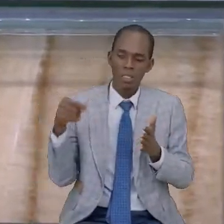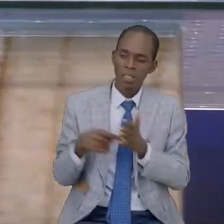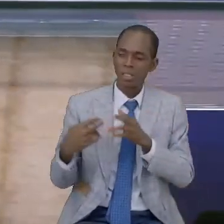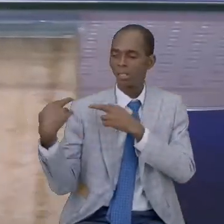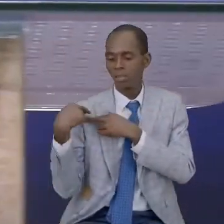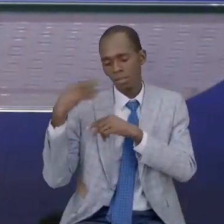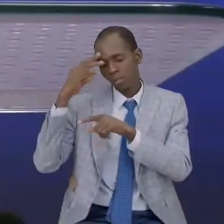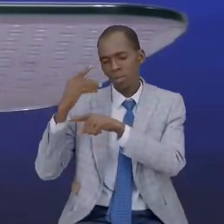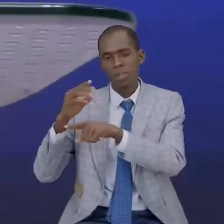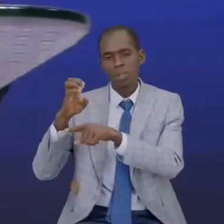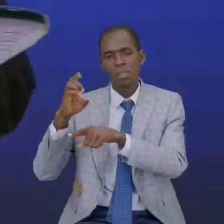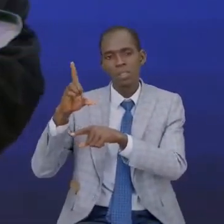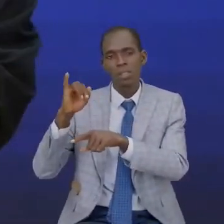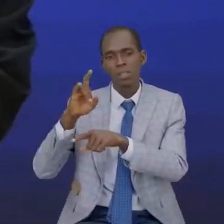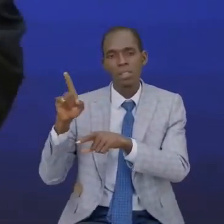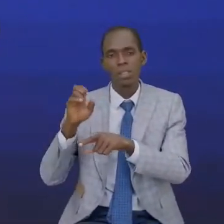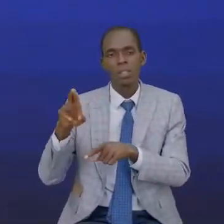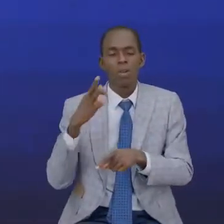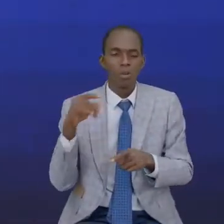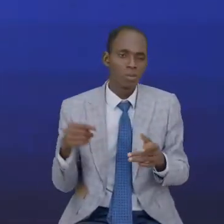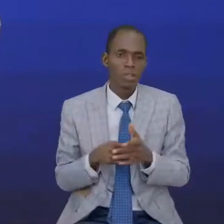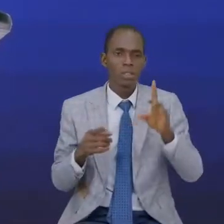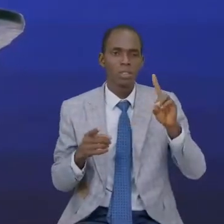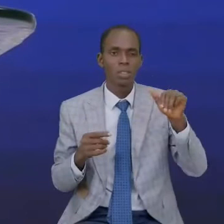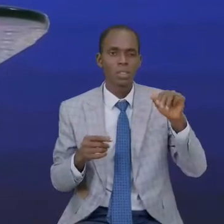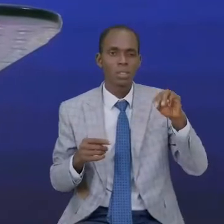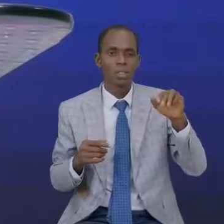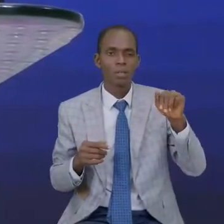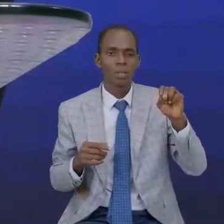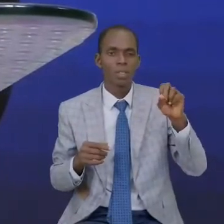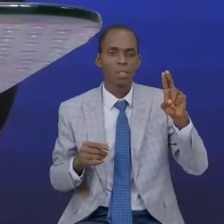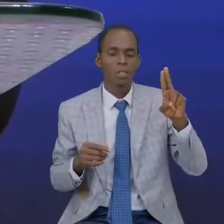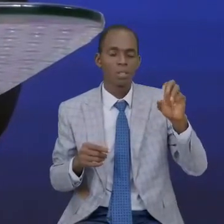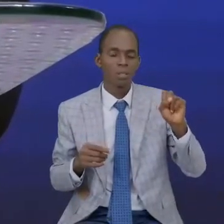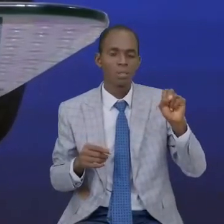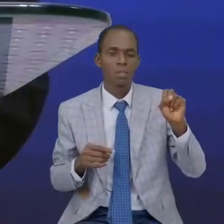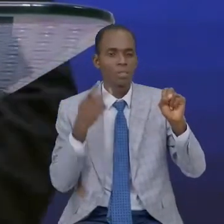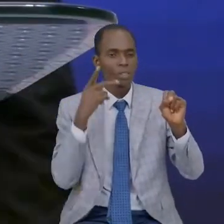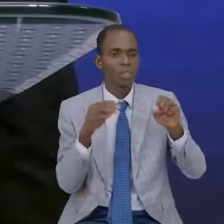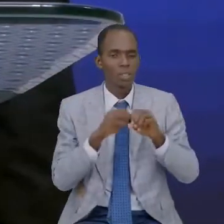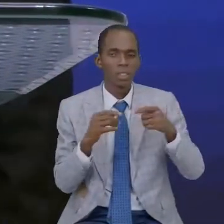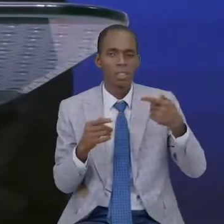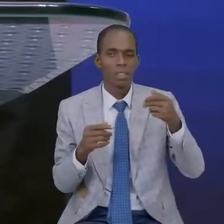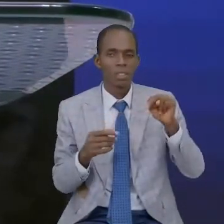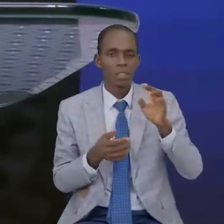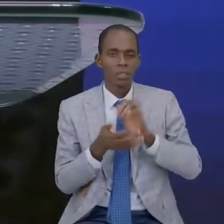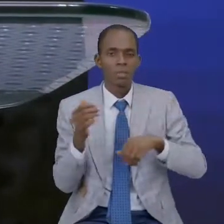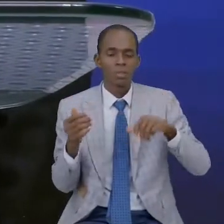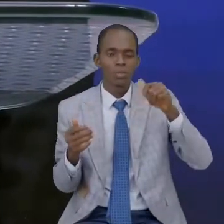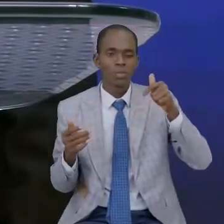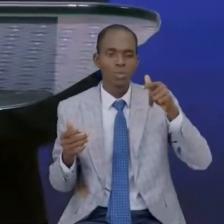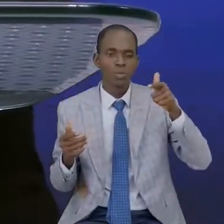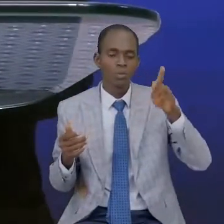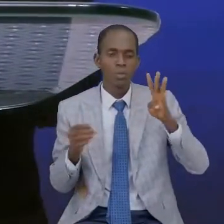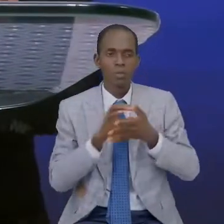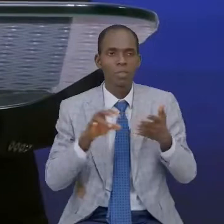this Eliezer of Damascus. Now, join that with Genesis chapter 24, reading from verse 2. And Abraham